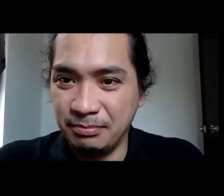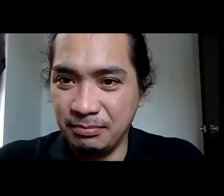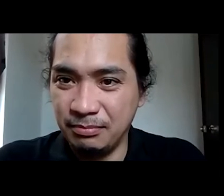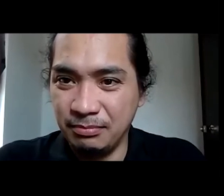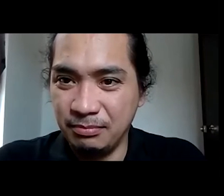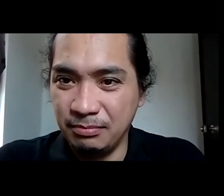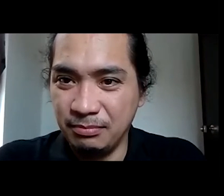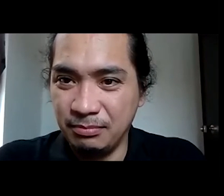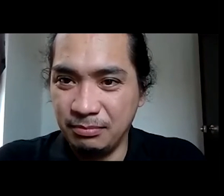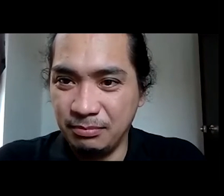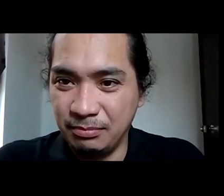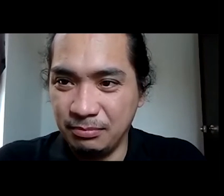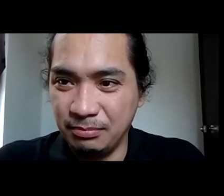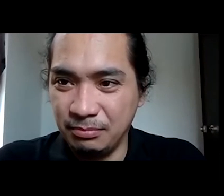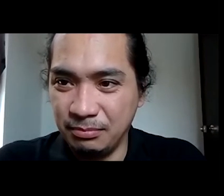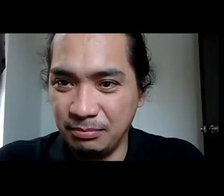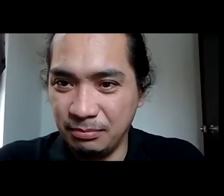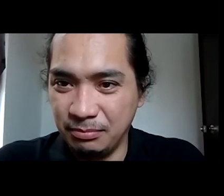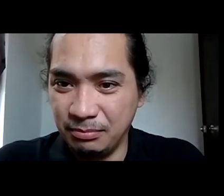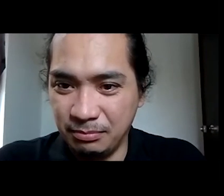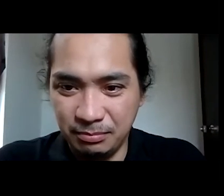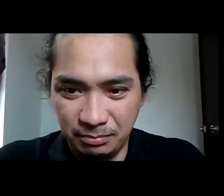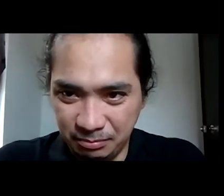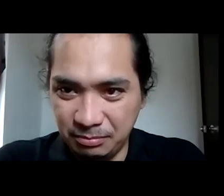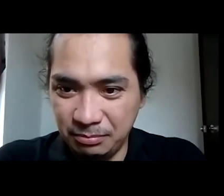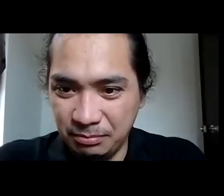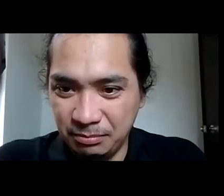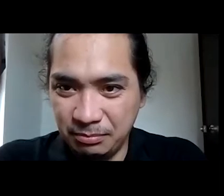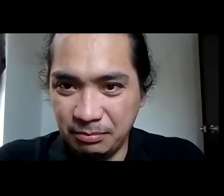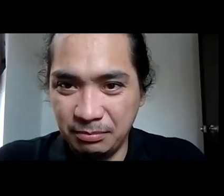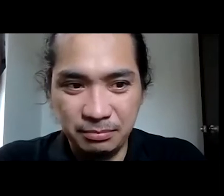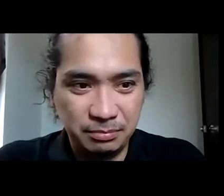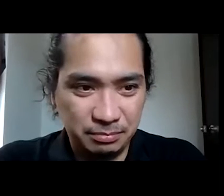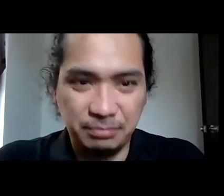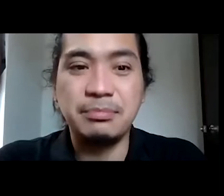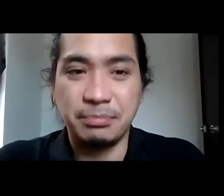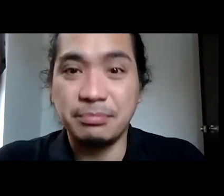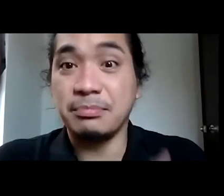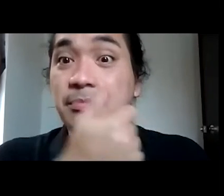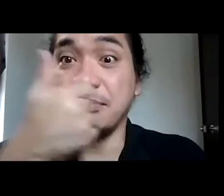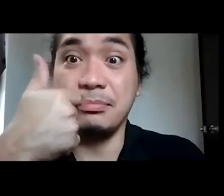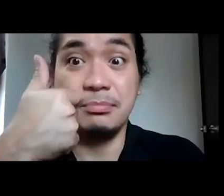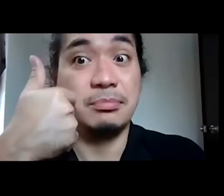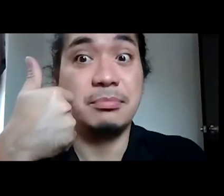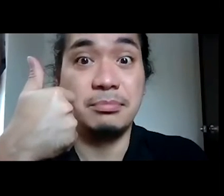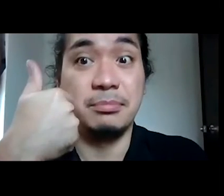So we can go, we can skip the introduction and go to the first vocabulary.